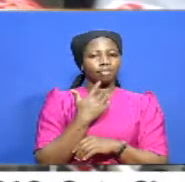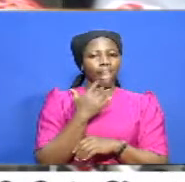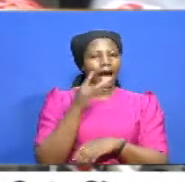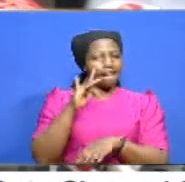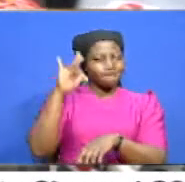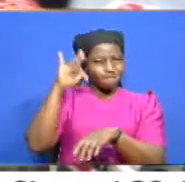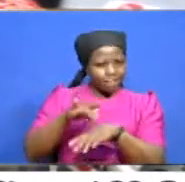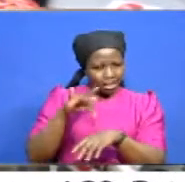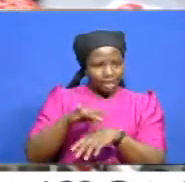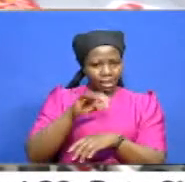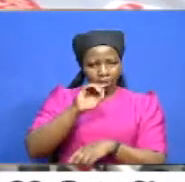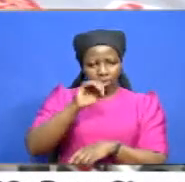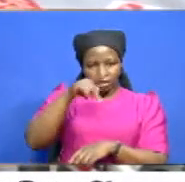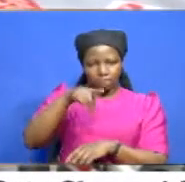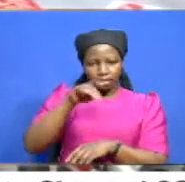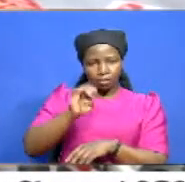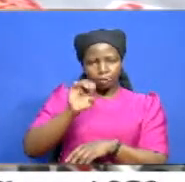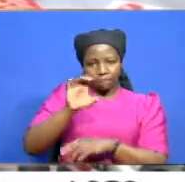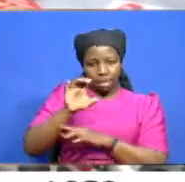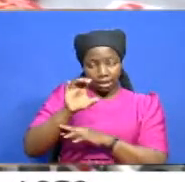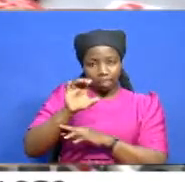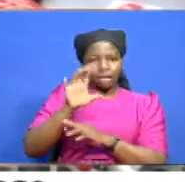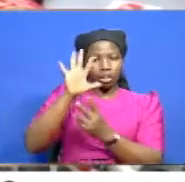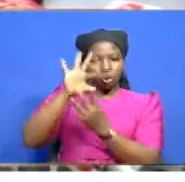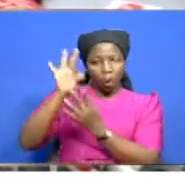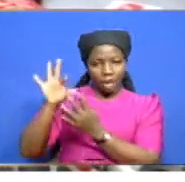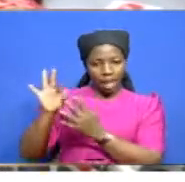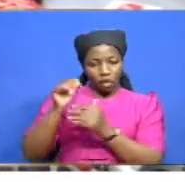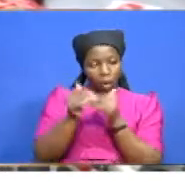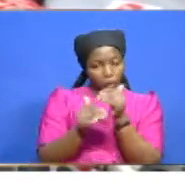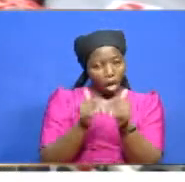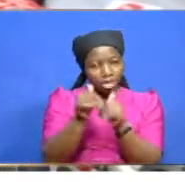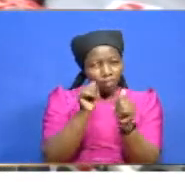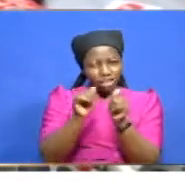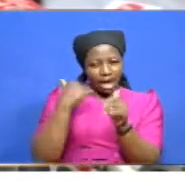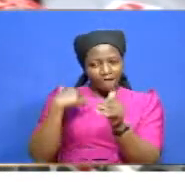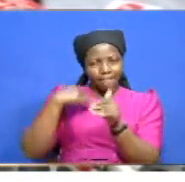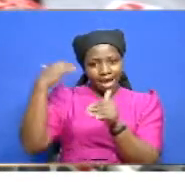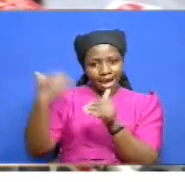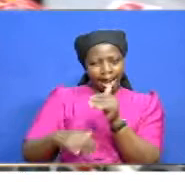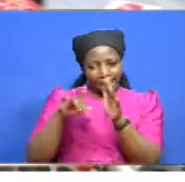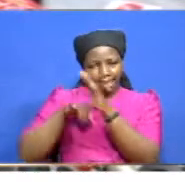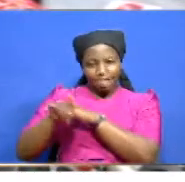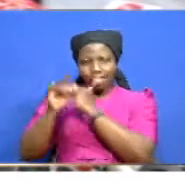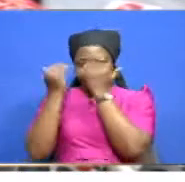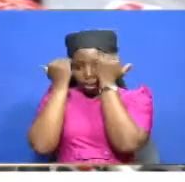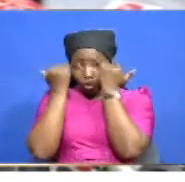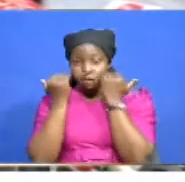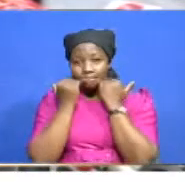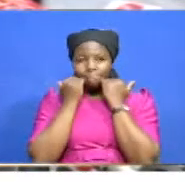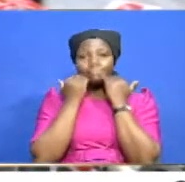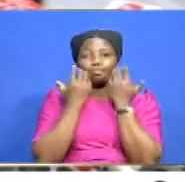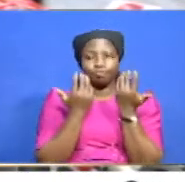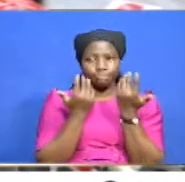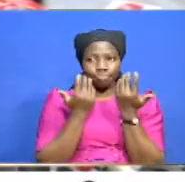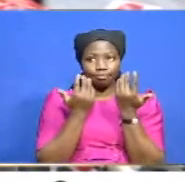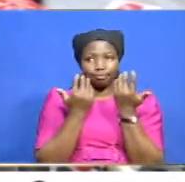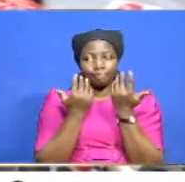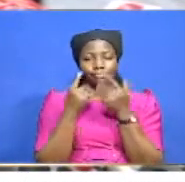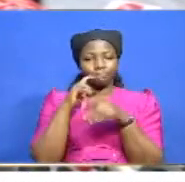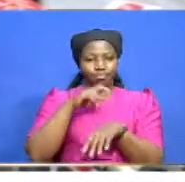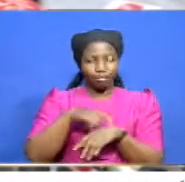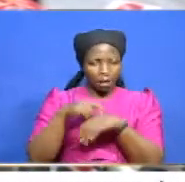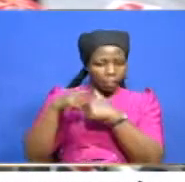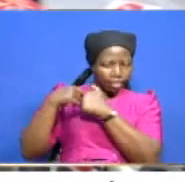the opaque nomination process that have ended in the court as protagonist battle for